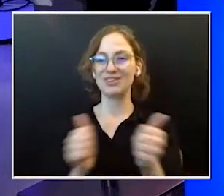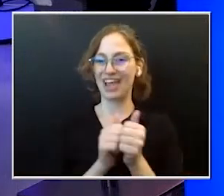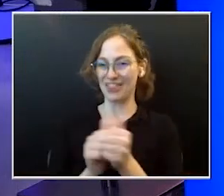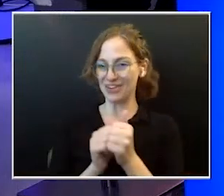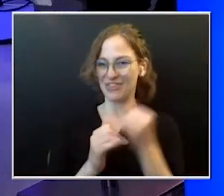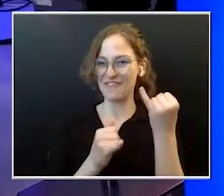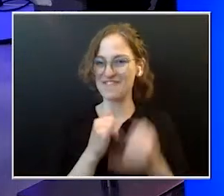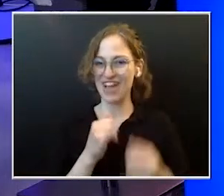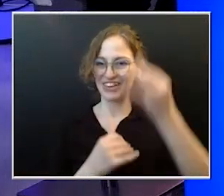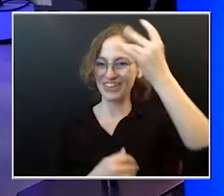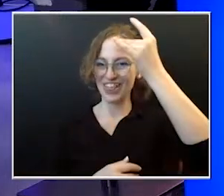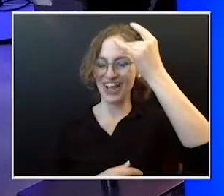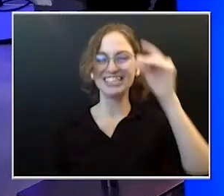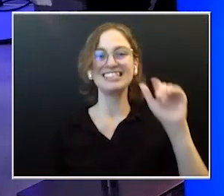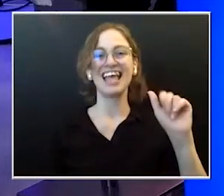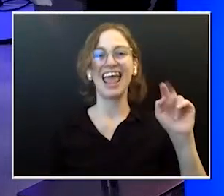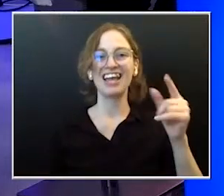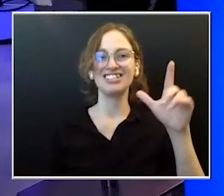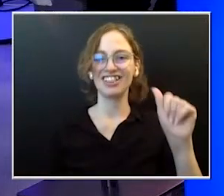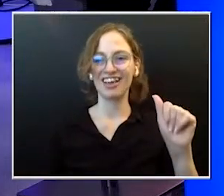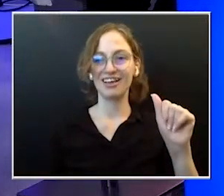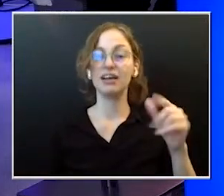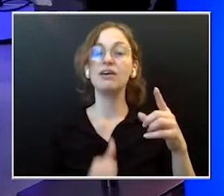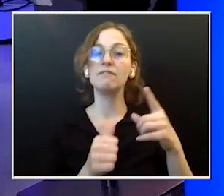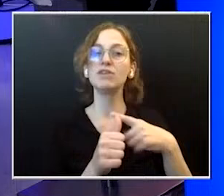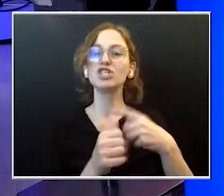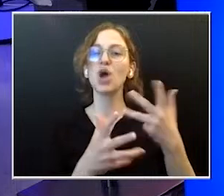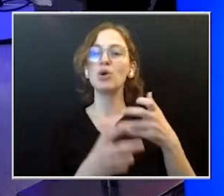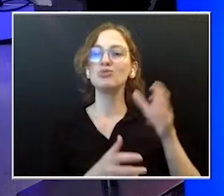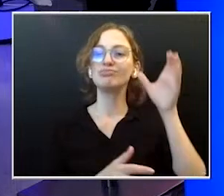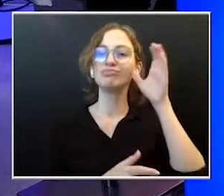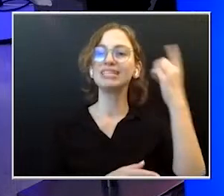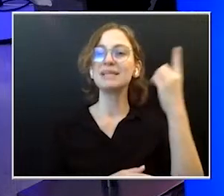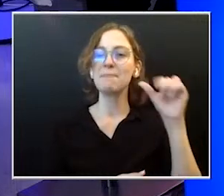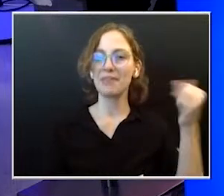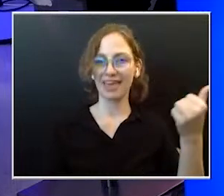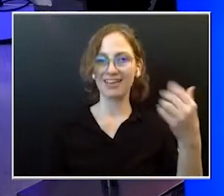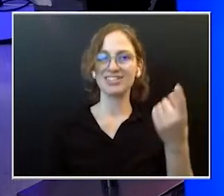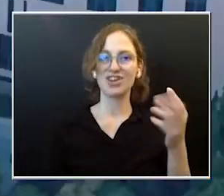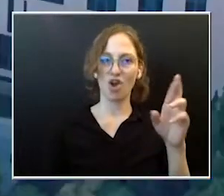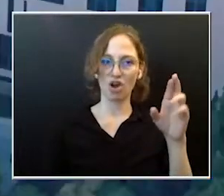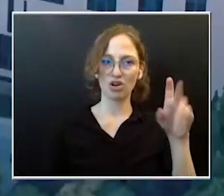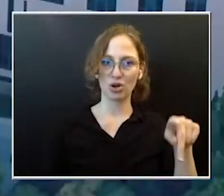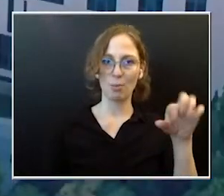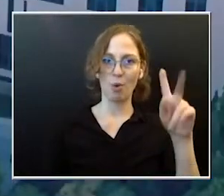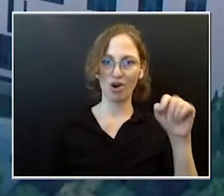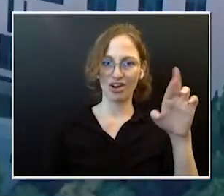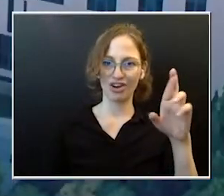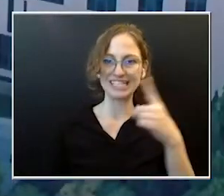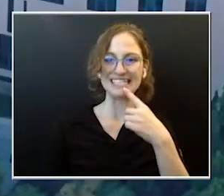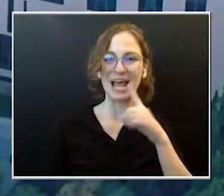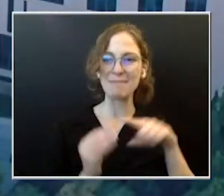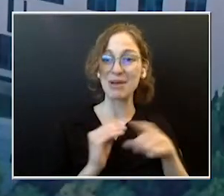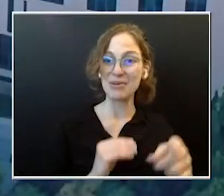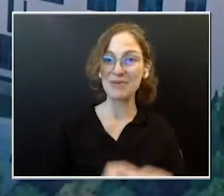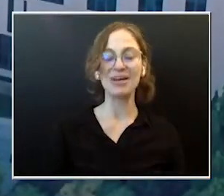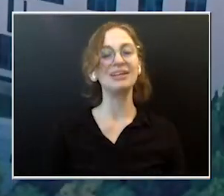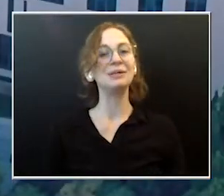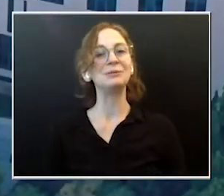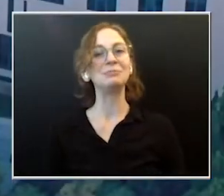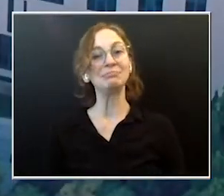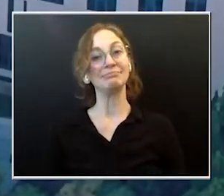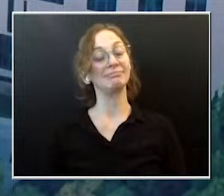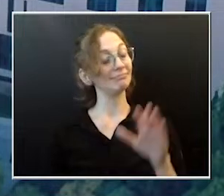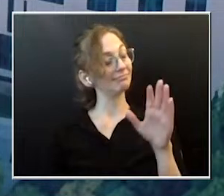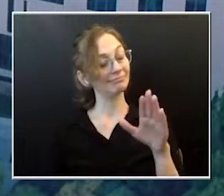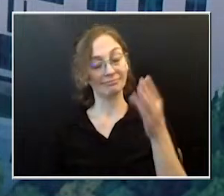first want to have you listen to something else that Dr. Charlie Porter said about you. I'll just tell you that as a cardiologist, I think I